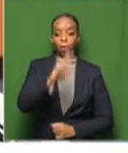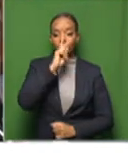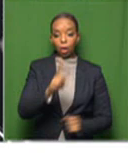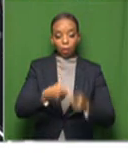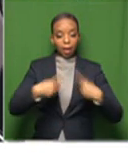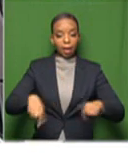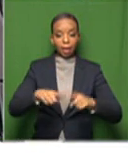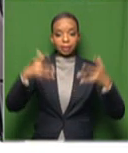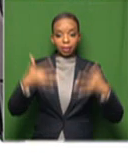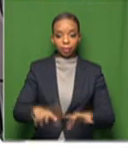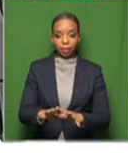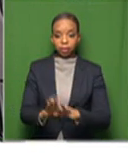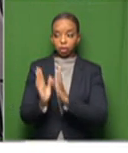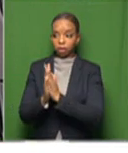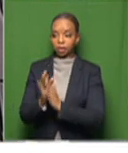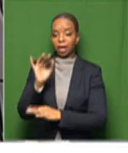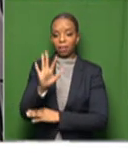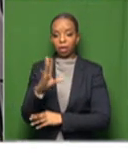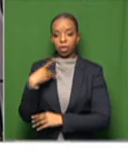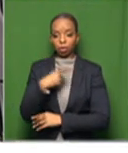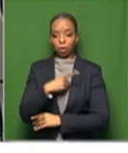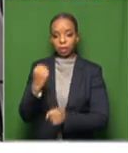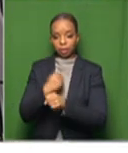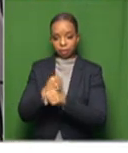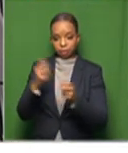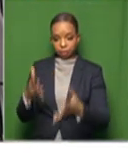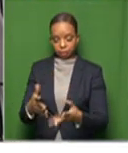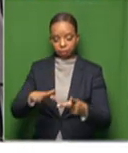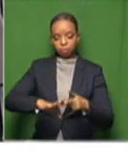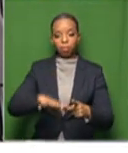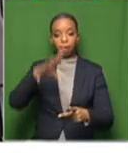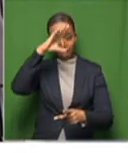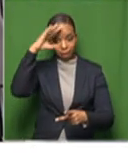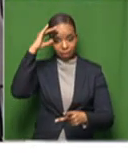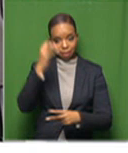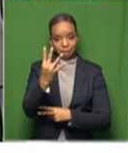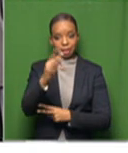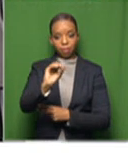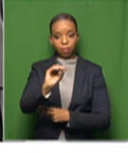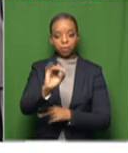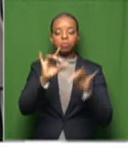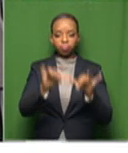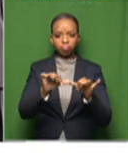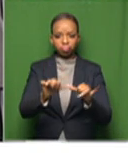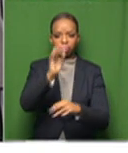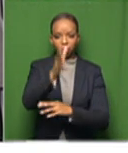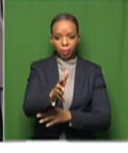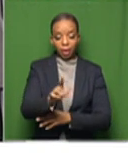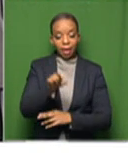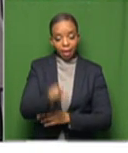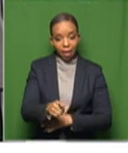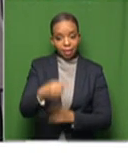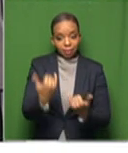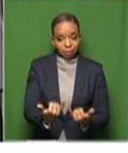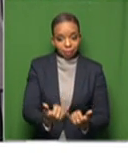5 doctors and 40 nurses. And as the phases go on, because today we're launching only the first phase, as the phases